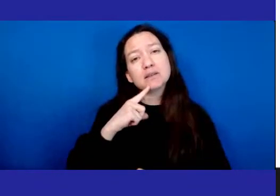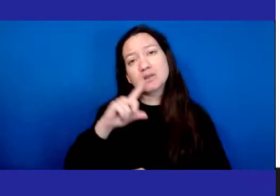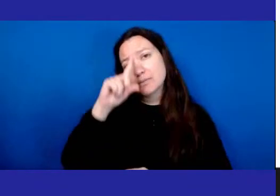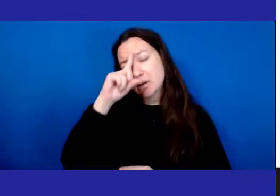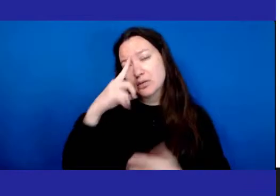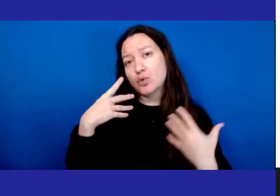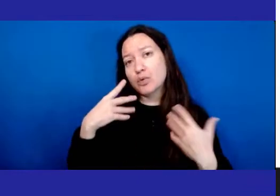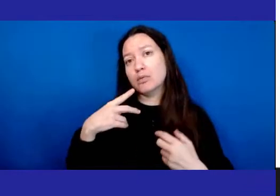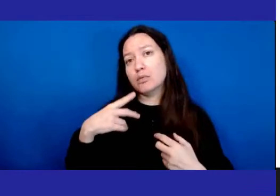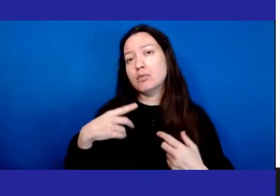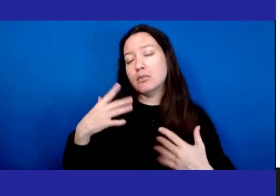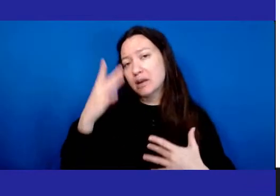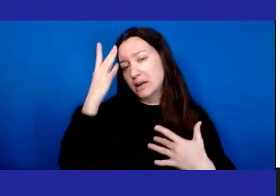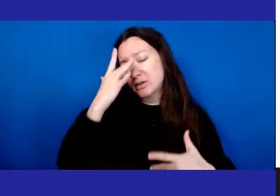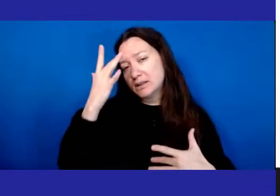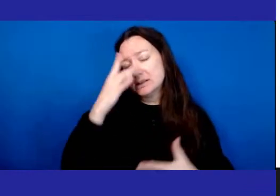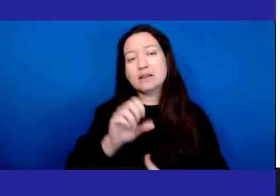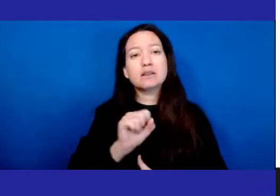and substance use.